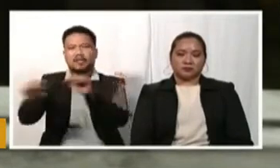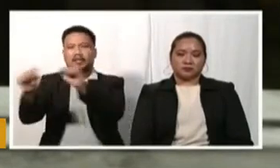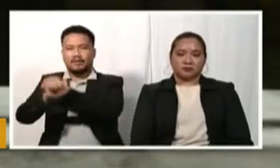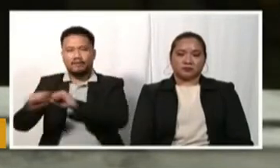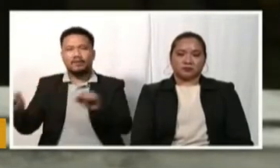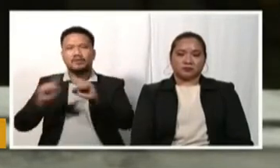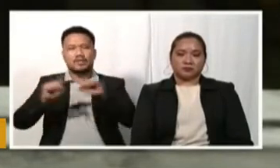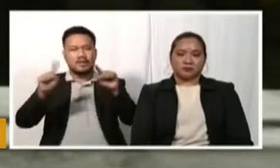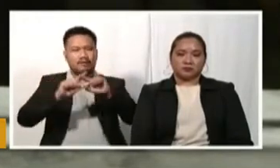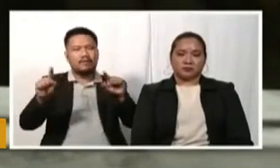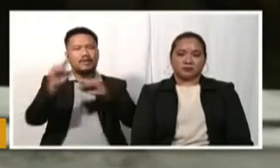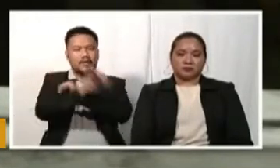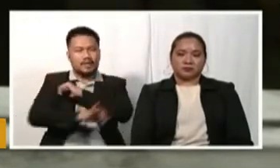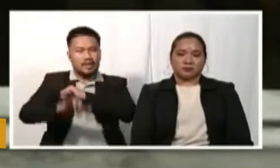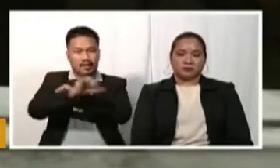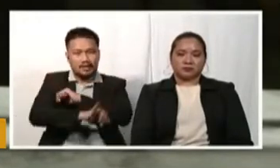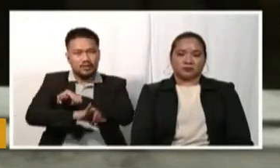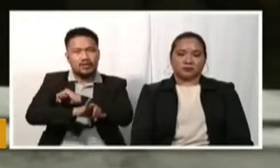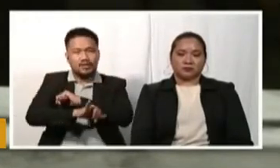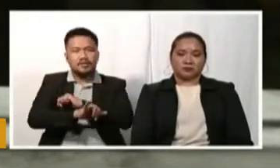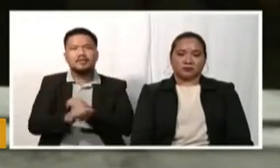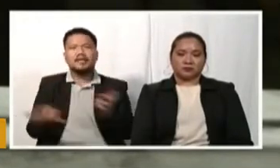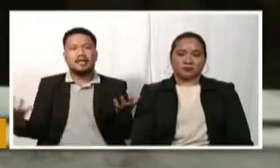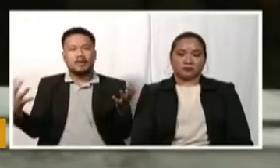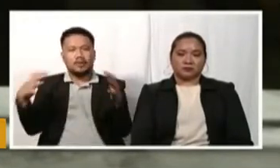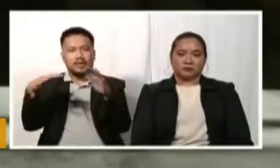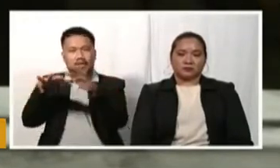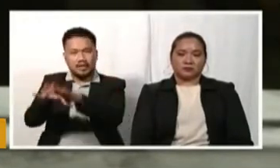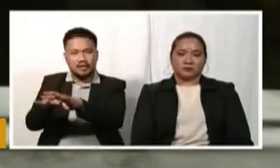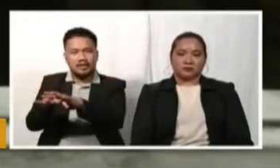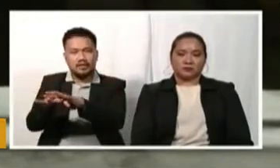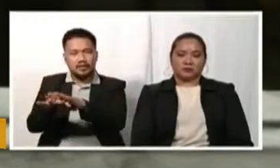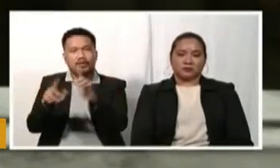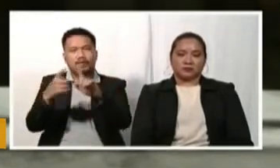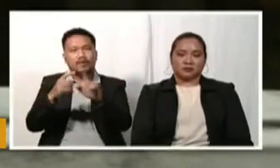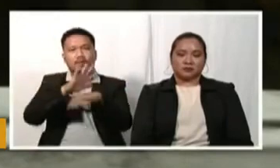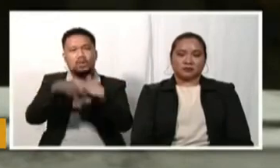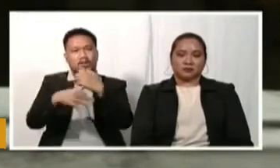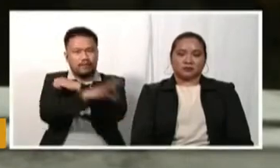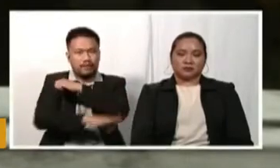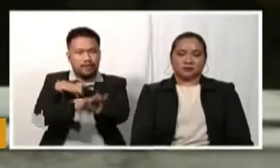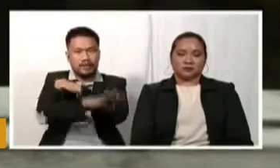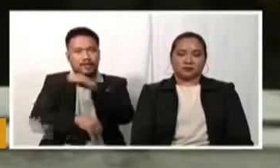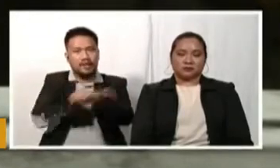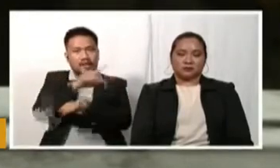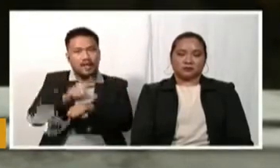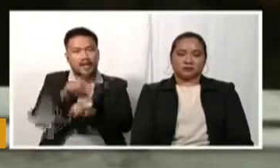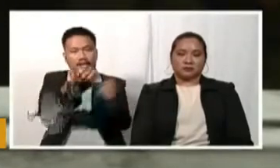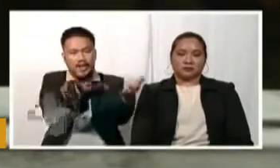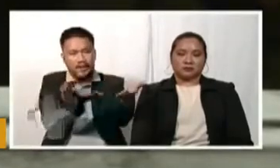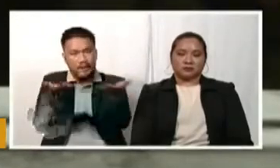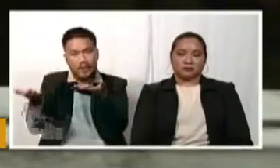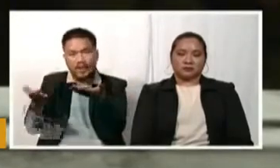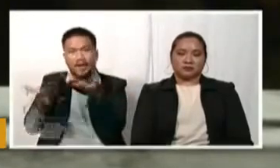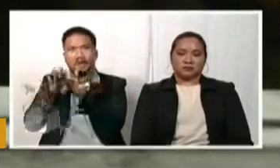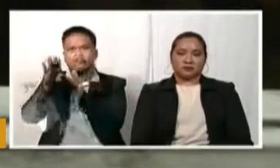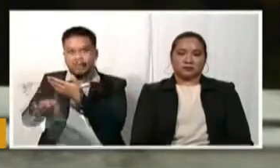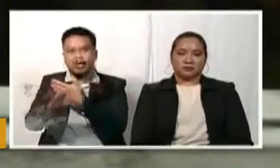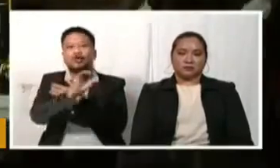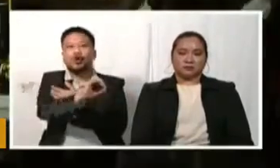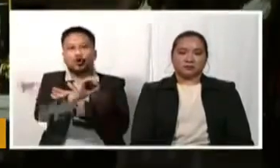nations, gather you from all the foreign lands, and bring you back to your own